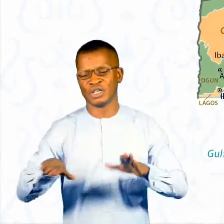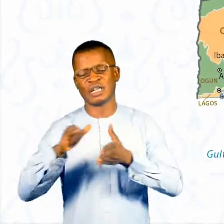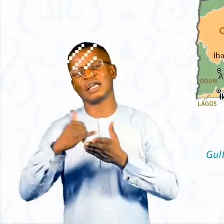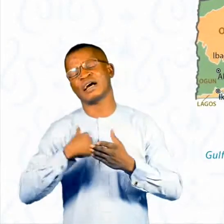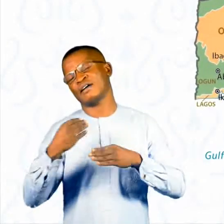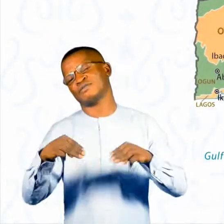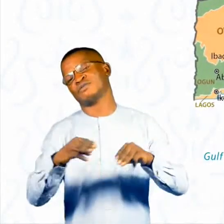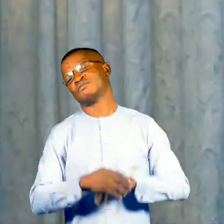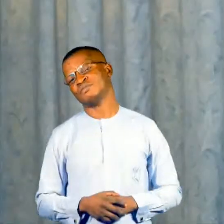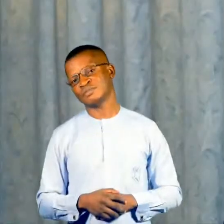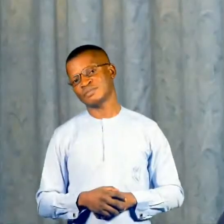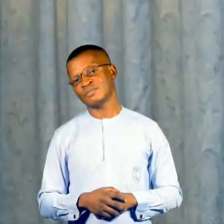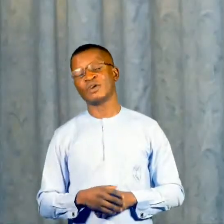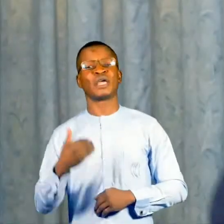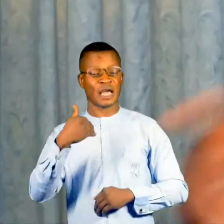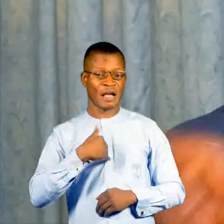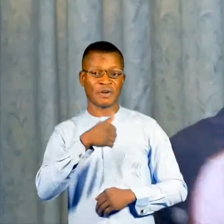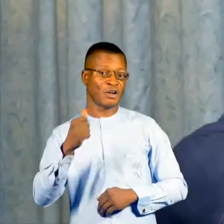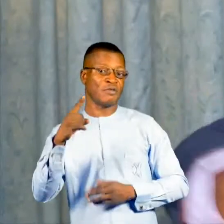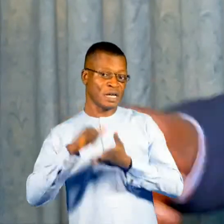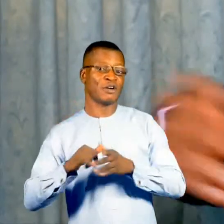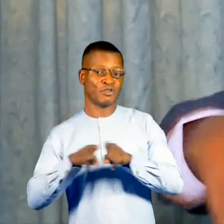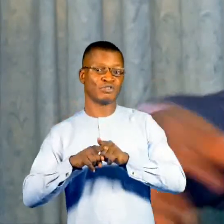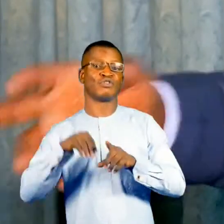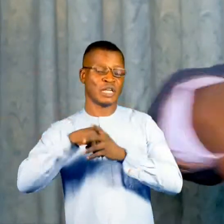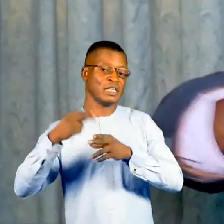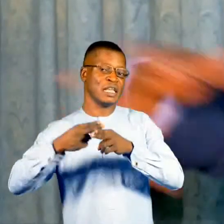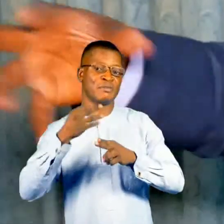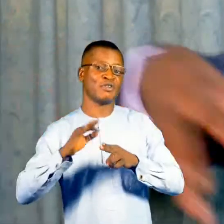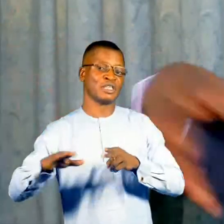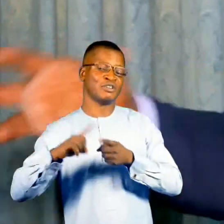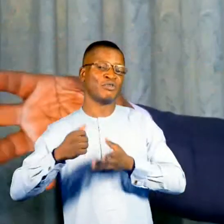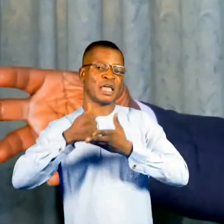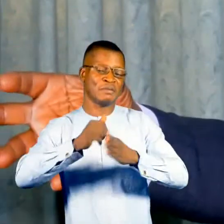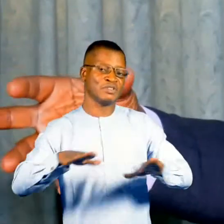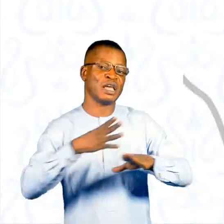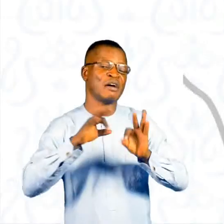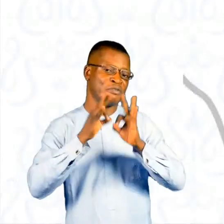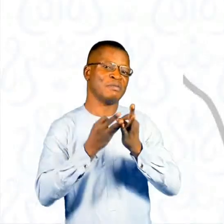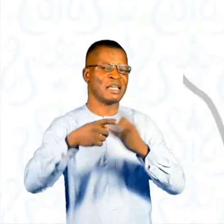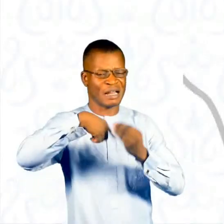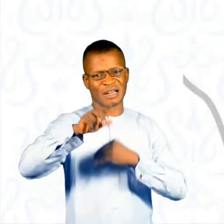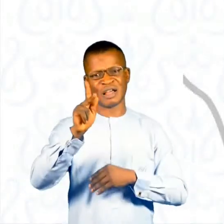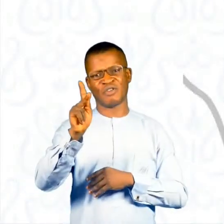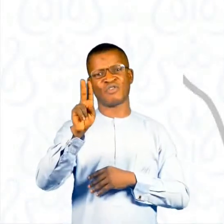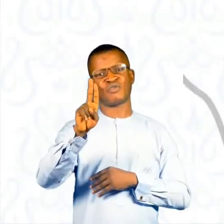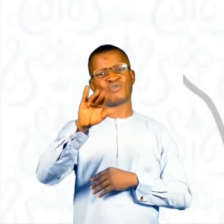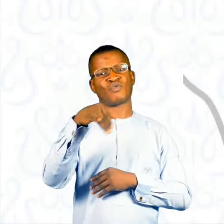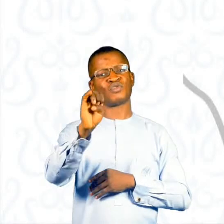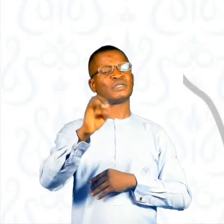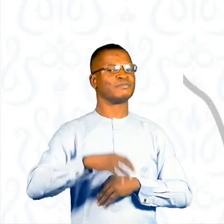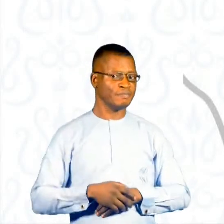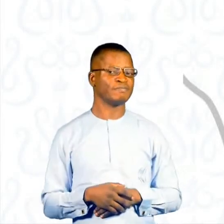man stole and sold. There was also one who went in the name of trying to help children and their families somewhere